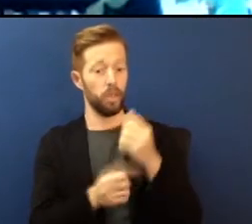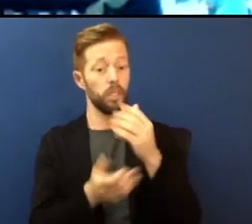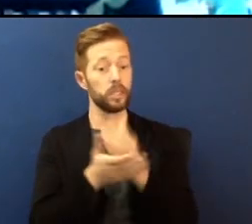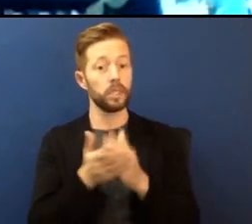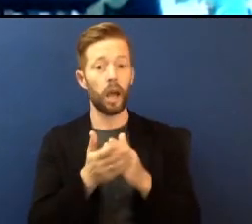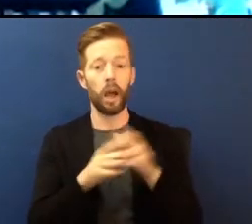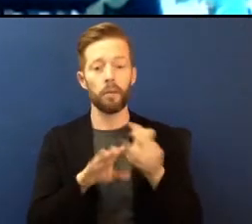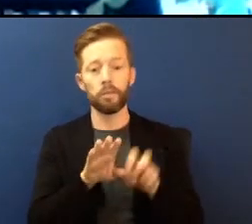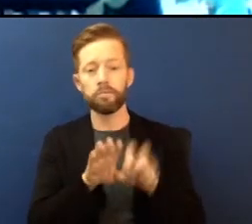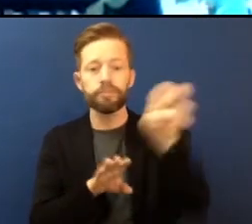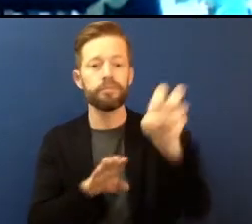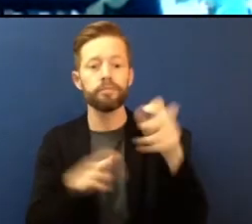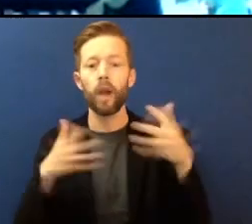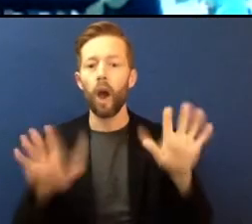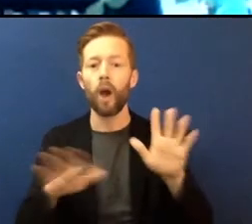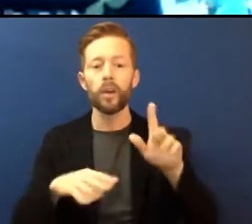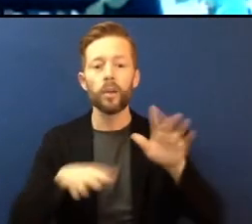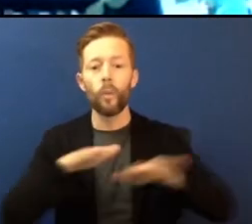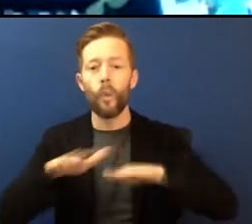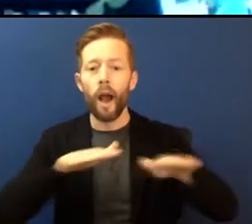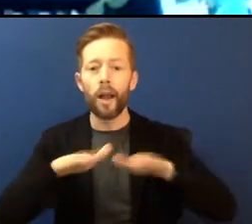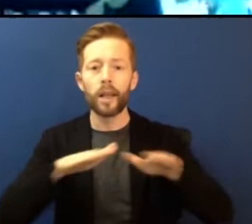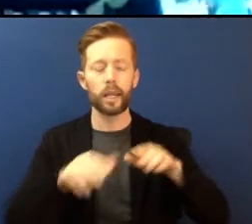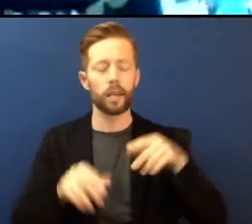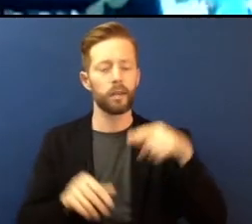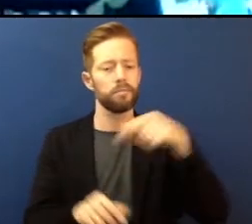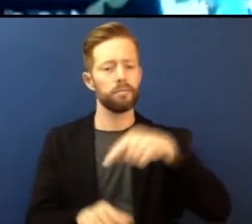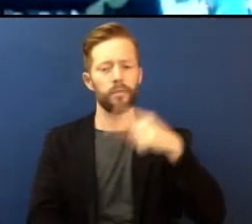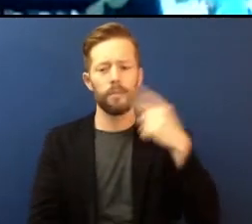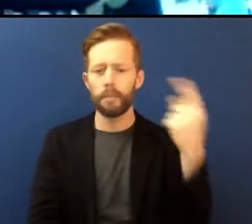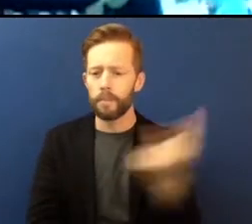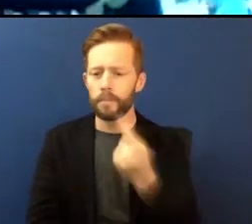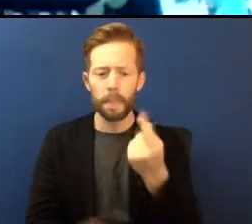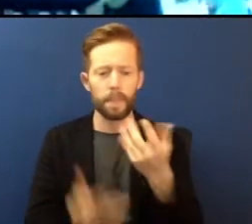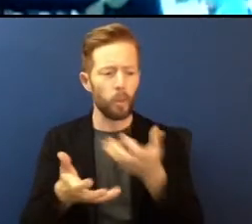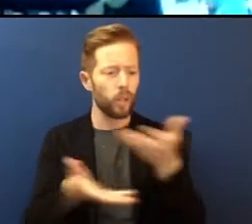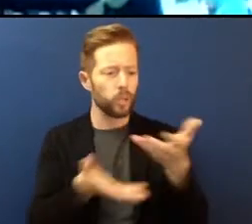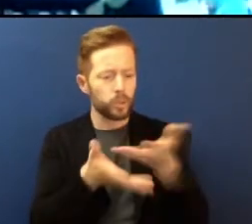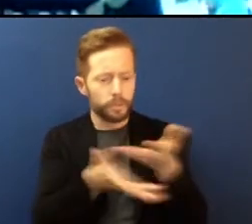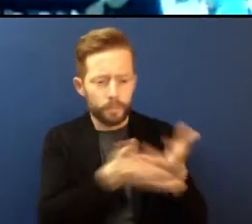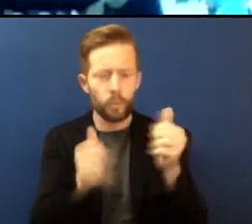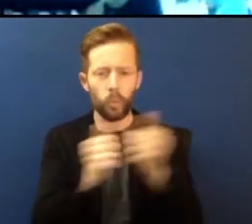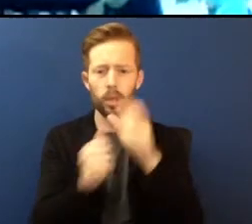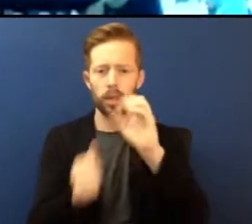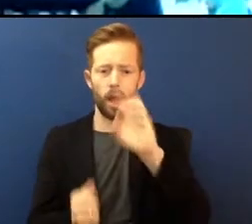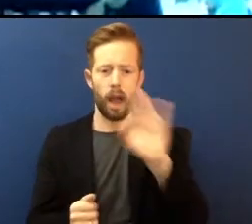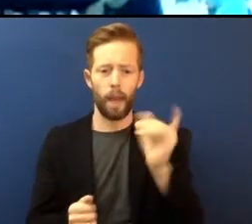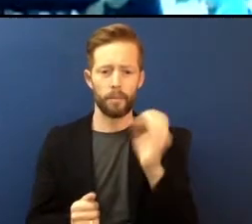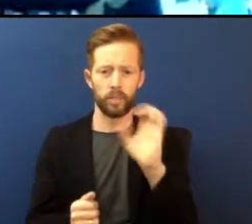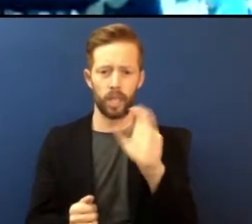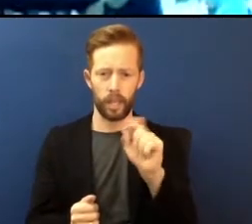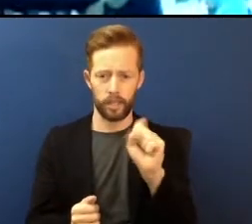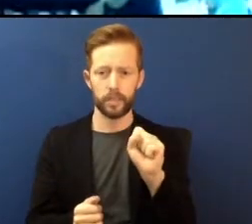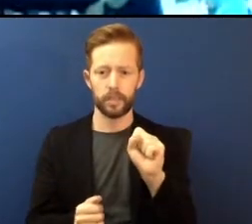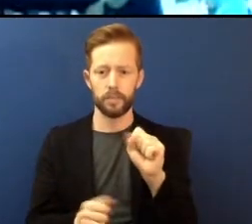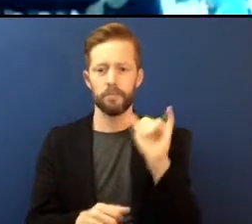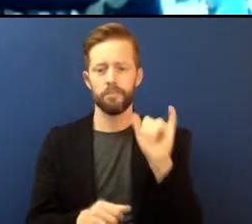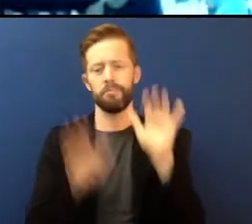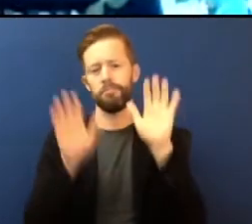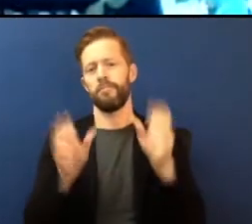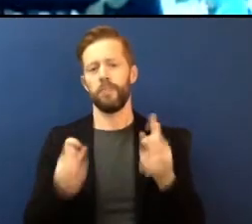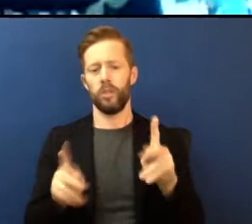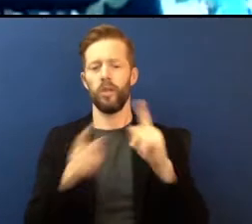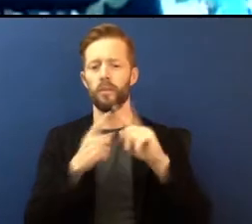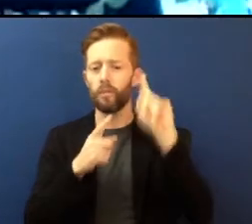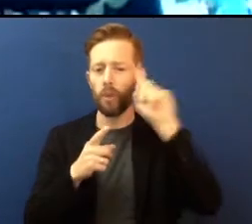age, the precocious ones are already walking, and they constantly want to interact with objects. So that's an